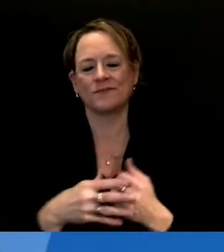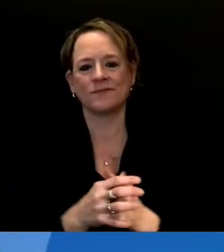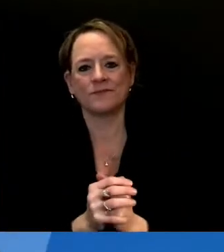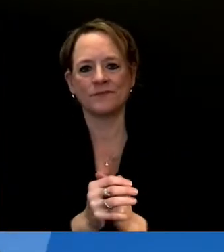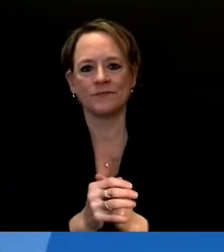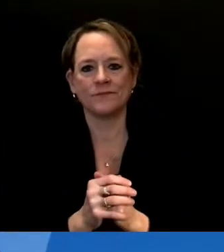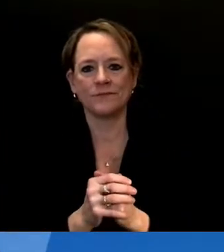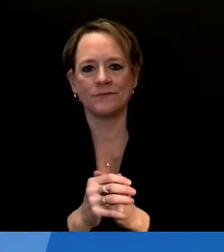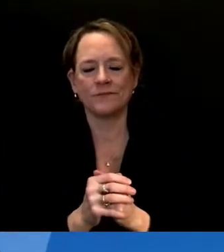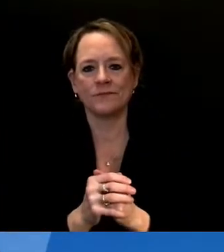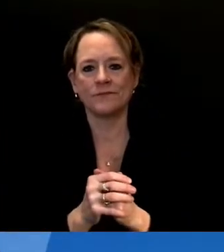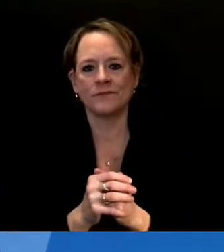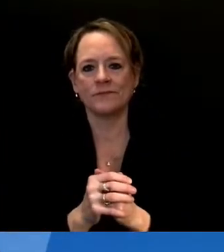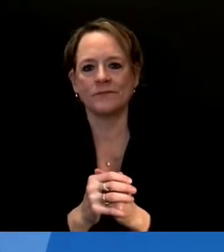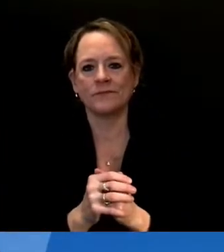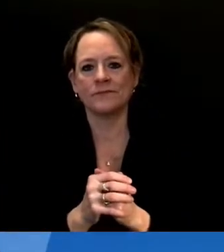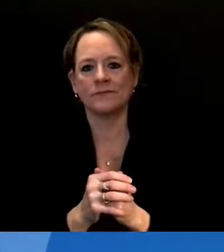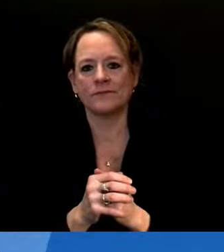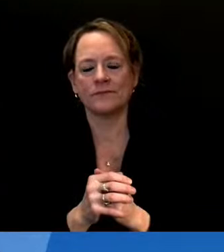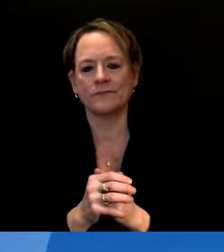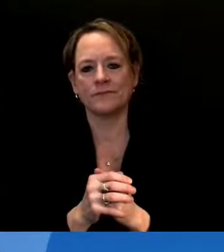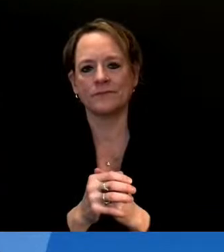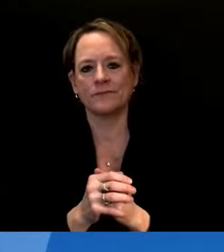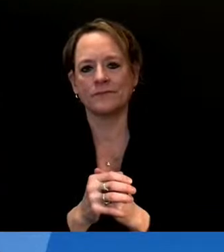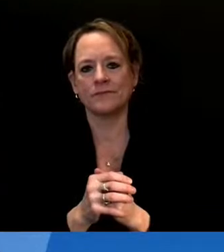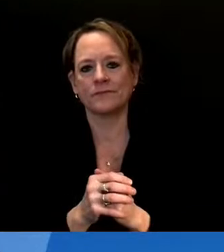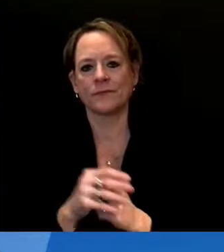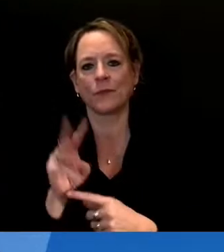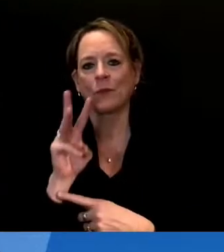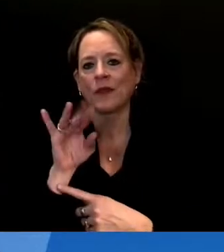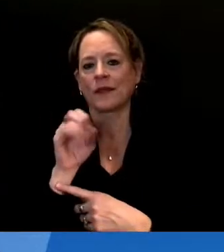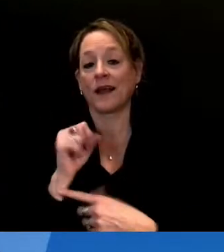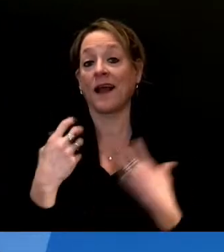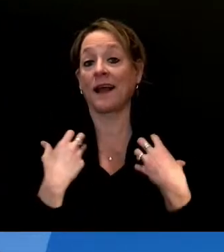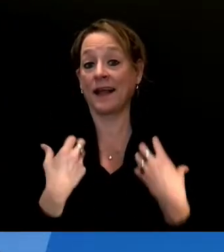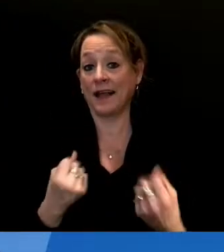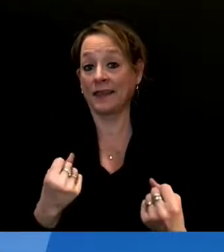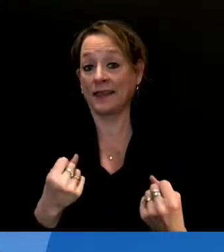Now to Sean Kirkby from Wisconsin Health News. Sean?